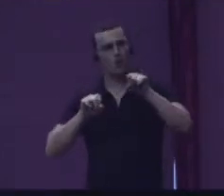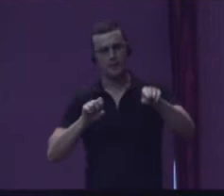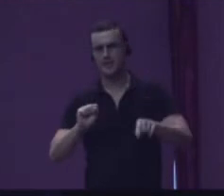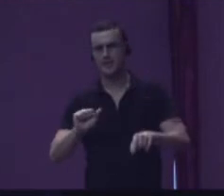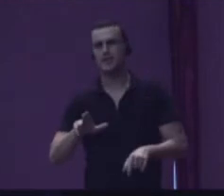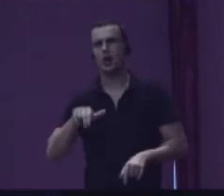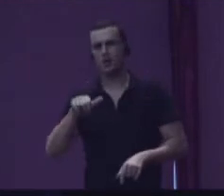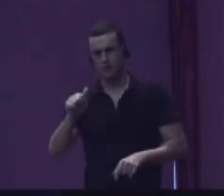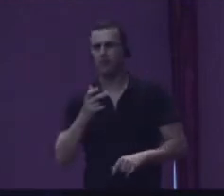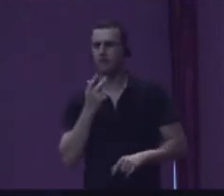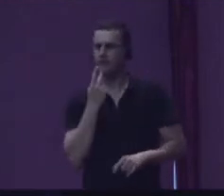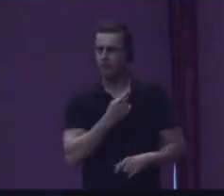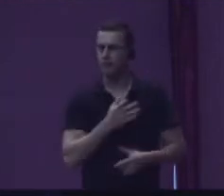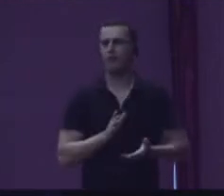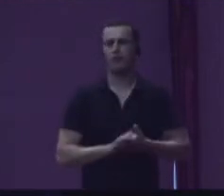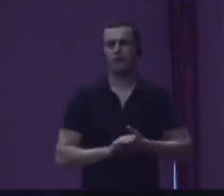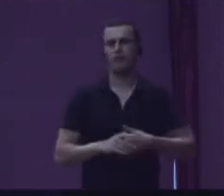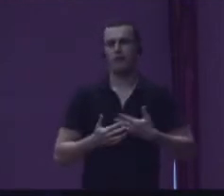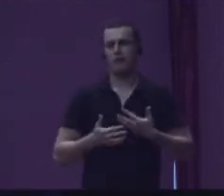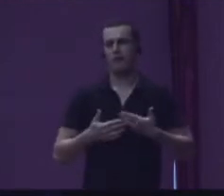they use water.